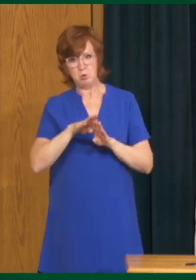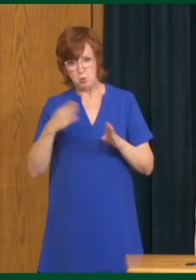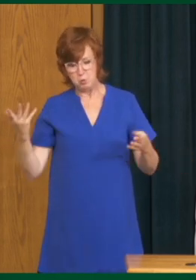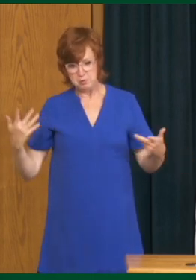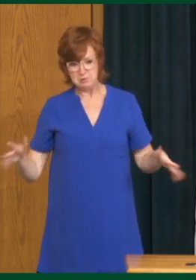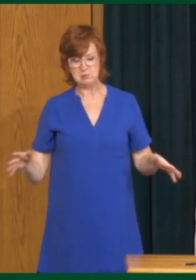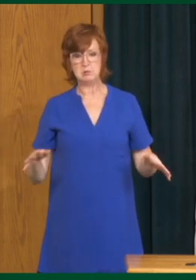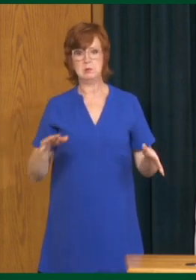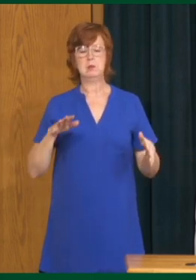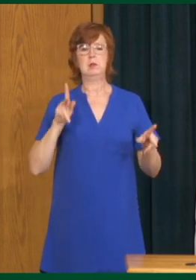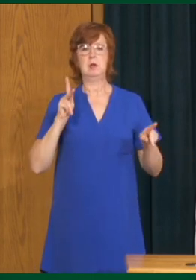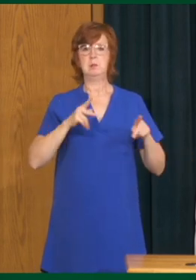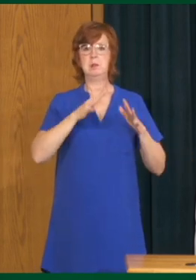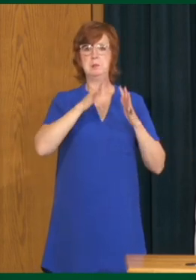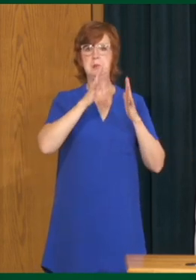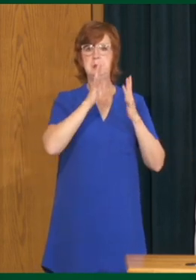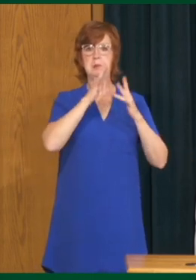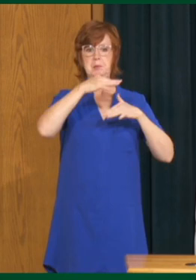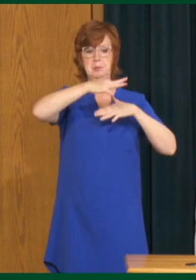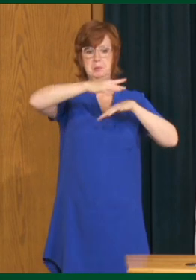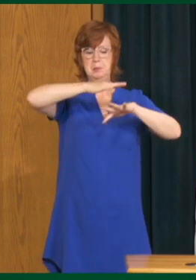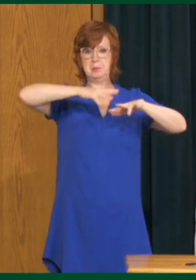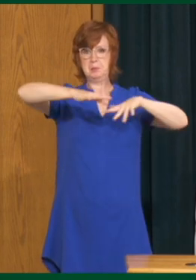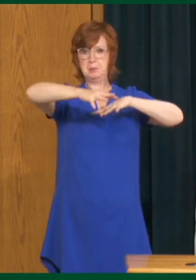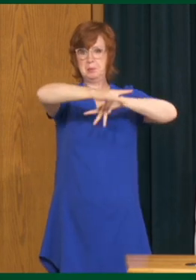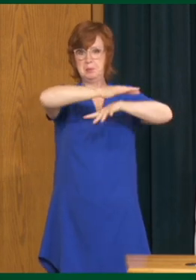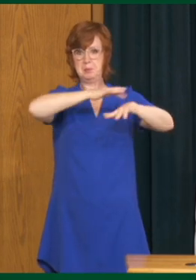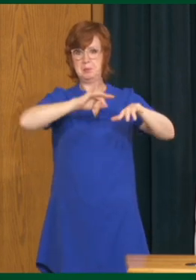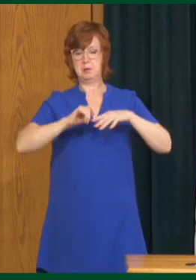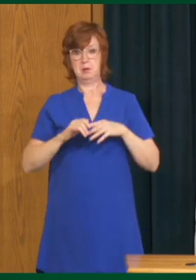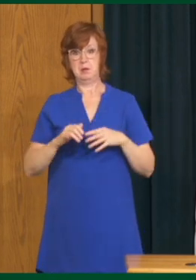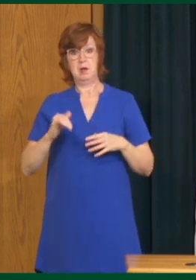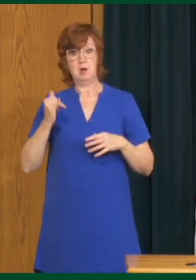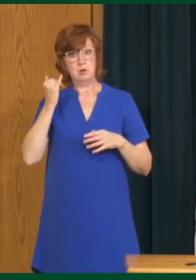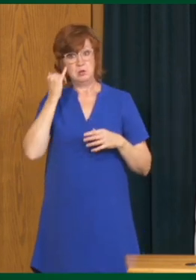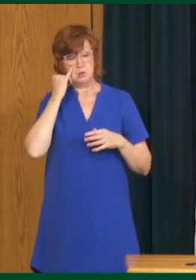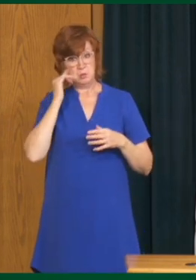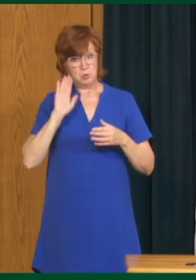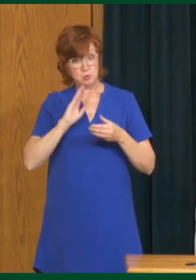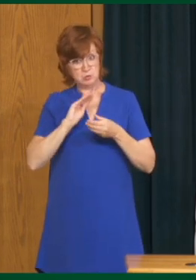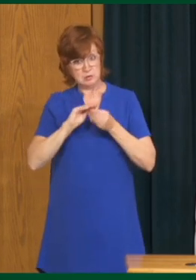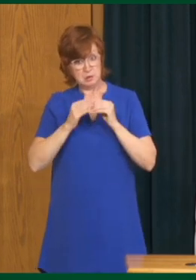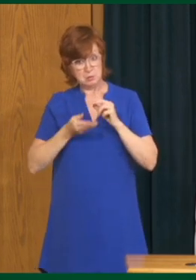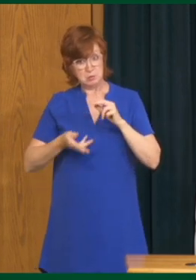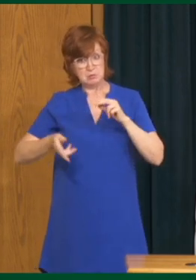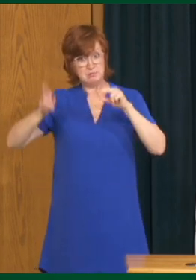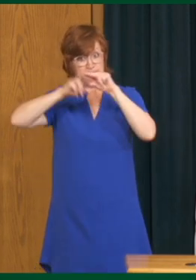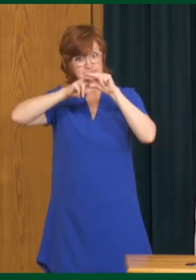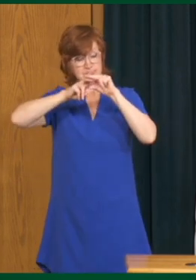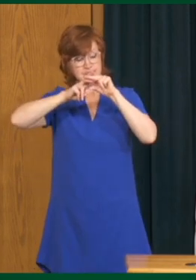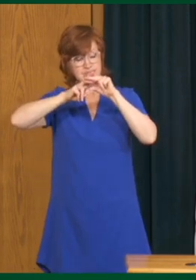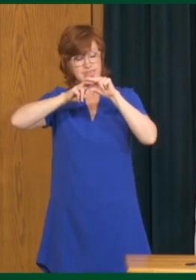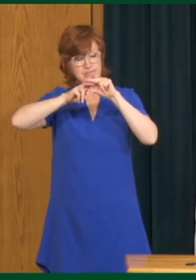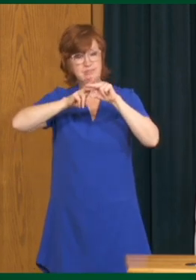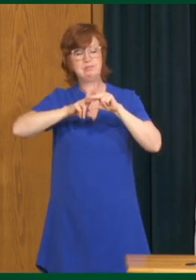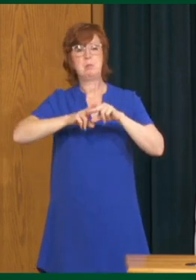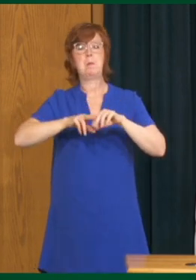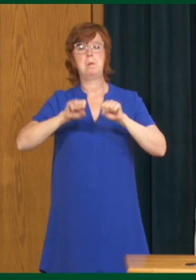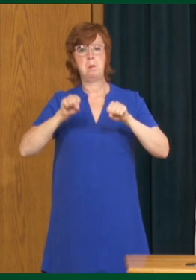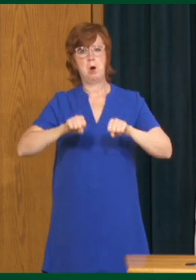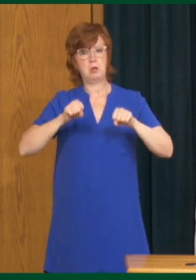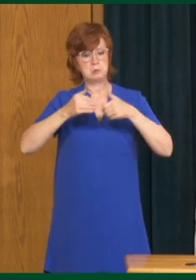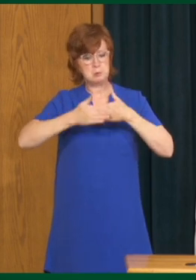is ramping up, we will have to see what other steps need to be taken, including possibly mask use,